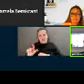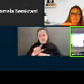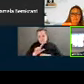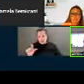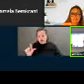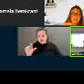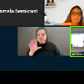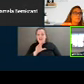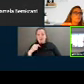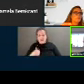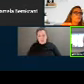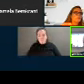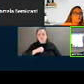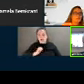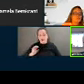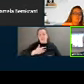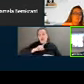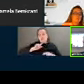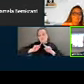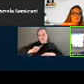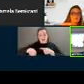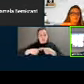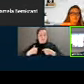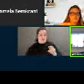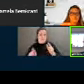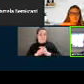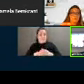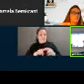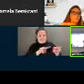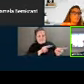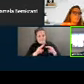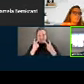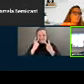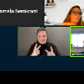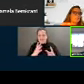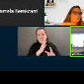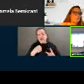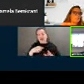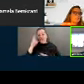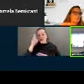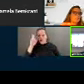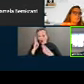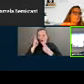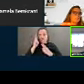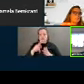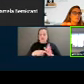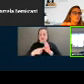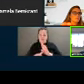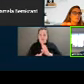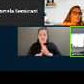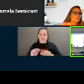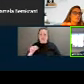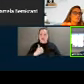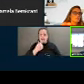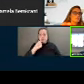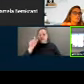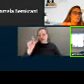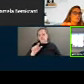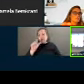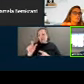been affiliated with and representing and having the honor to represent our Red Cross mission